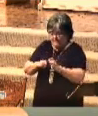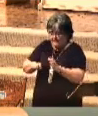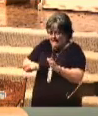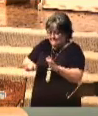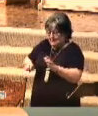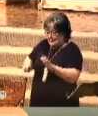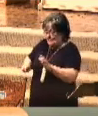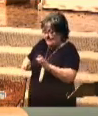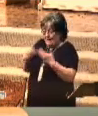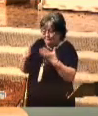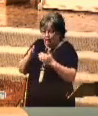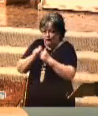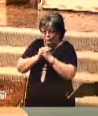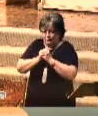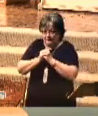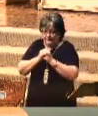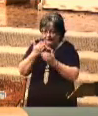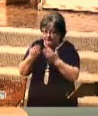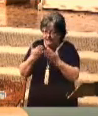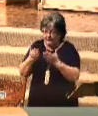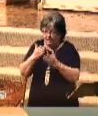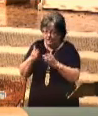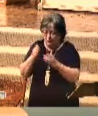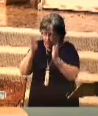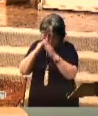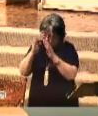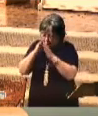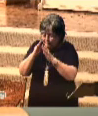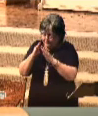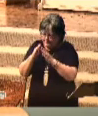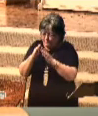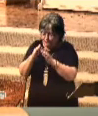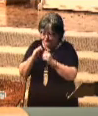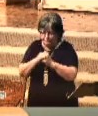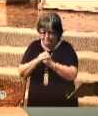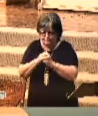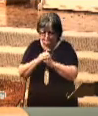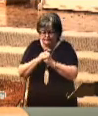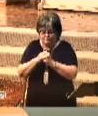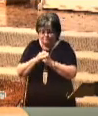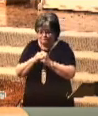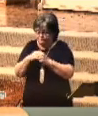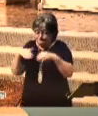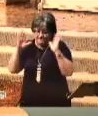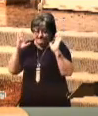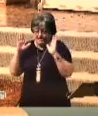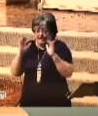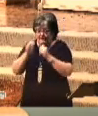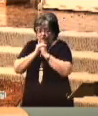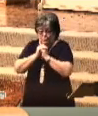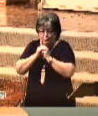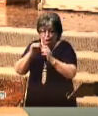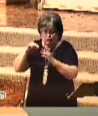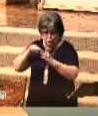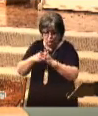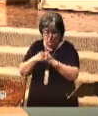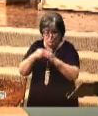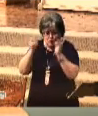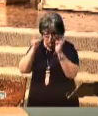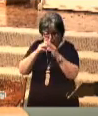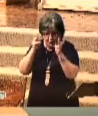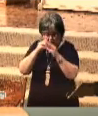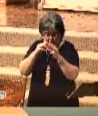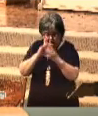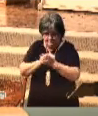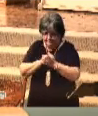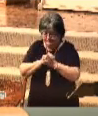after you worship, and you might find yourself worrying, but you've plumb given up worshiping when you start worrying.